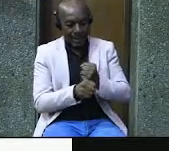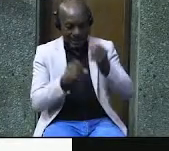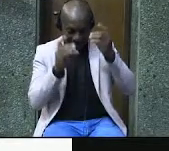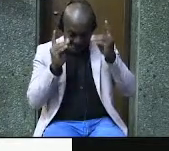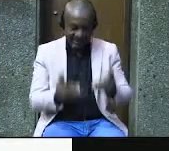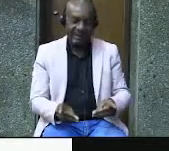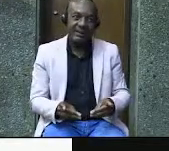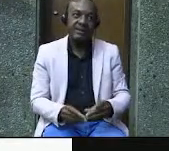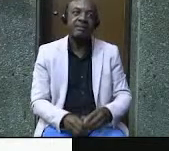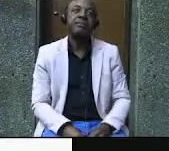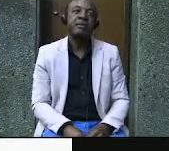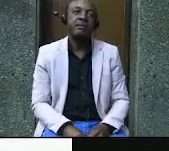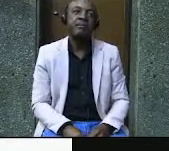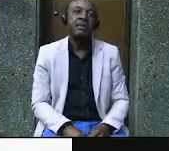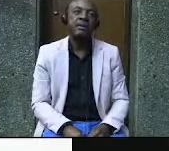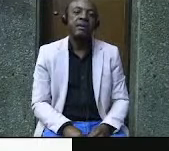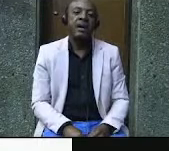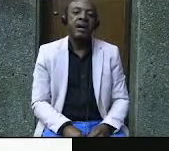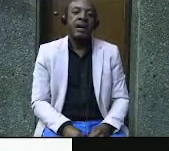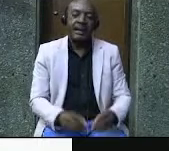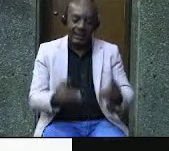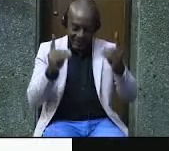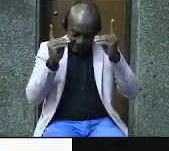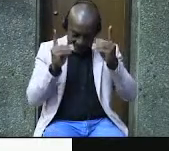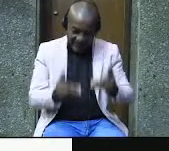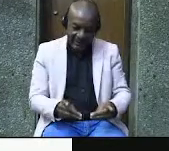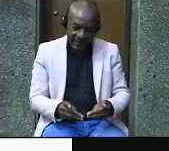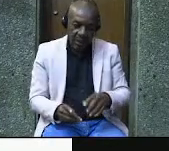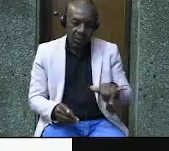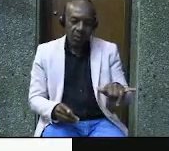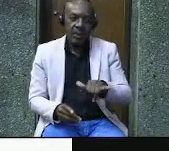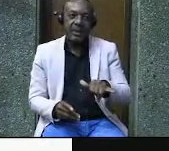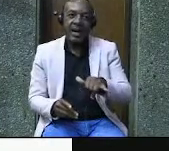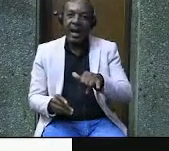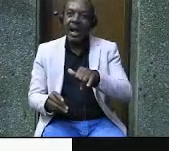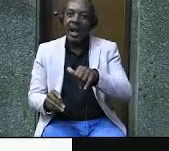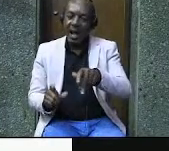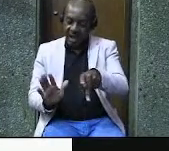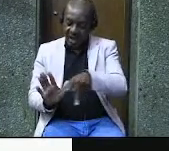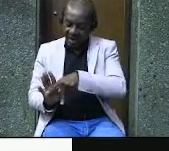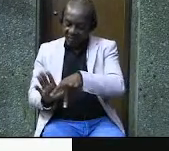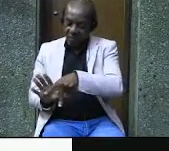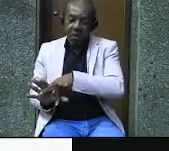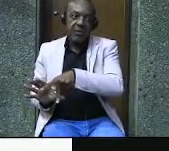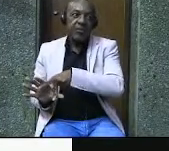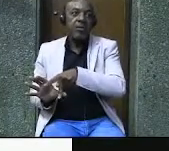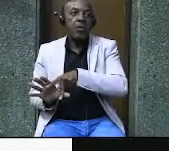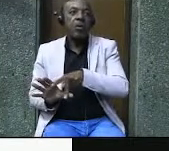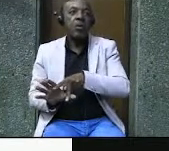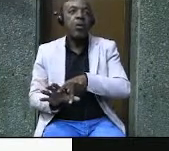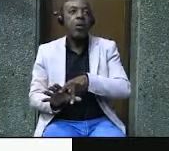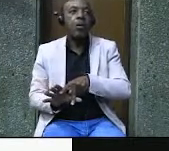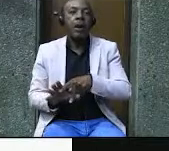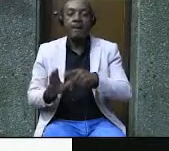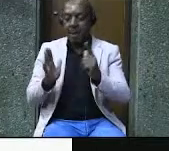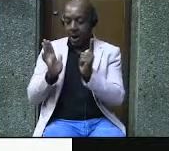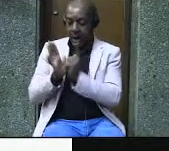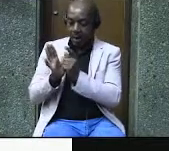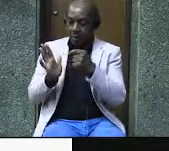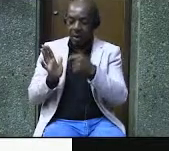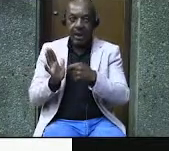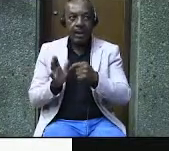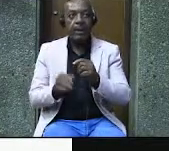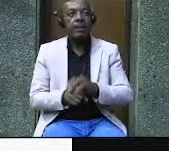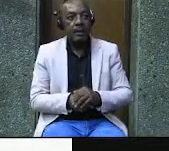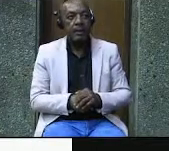And decisions that are taken in terms of the expropriation law must be in